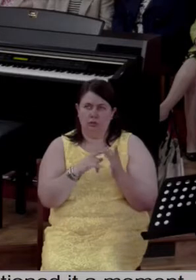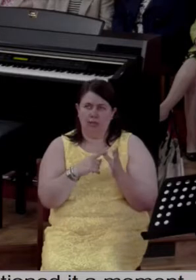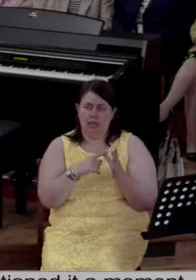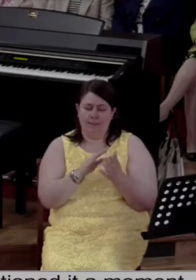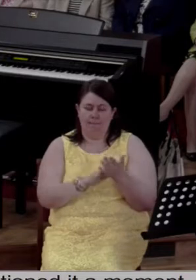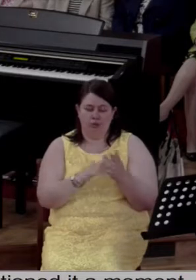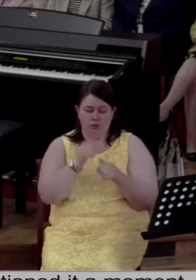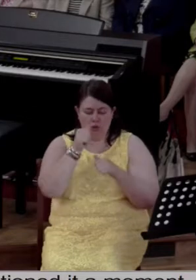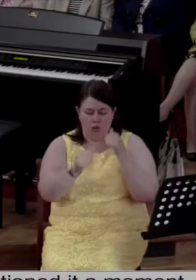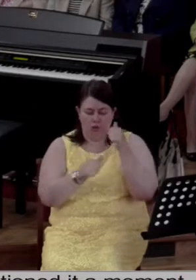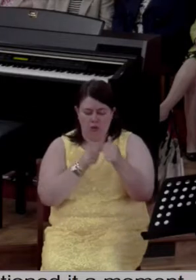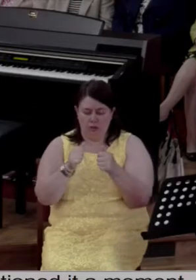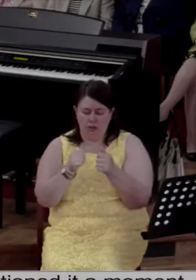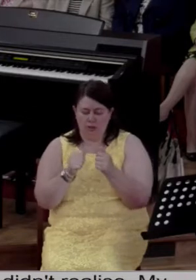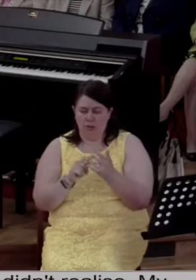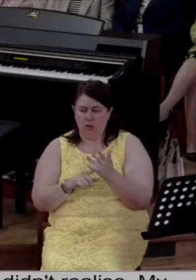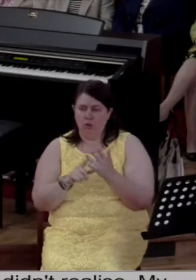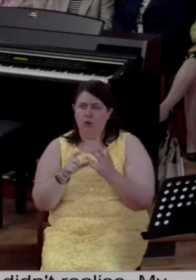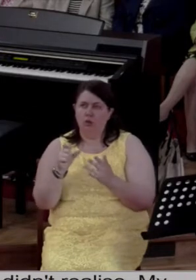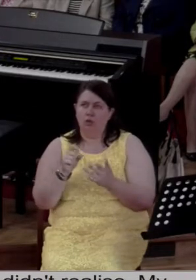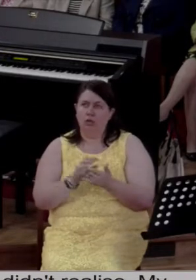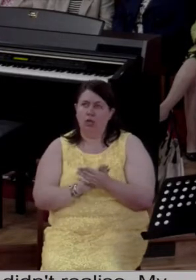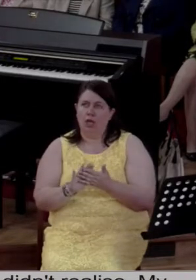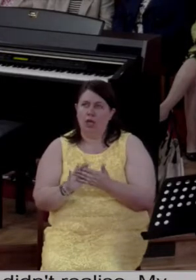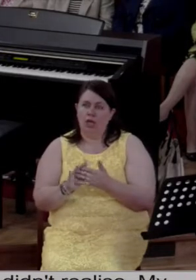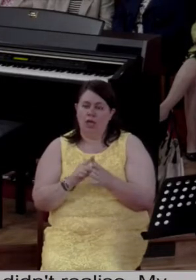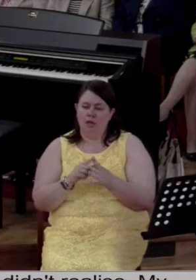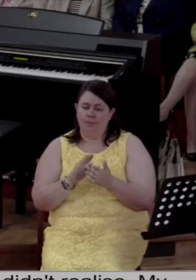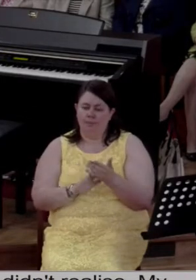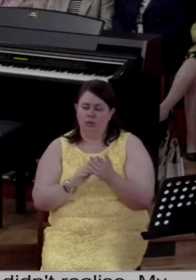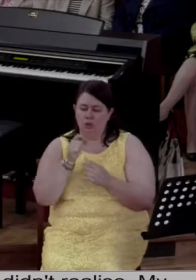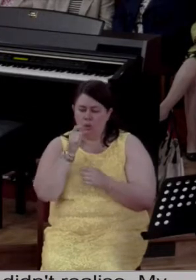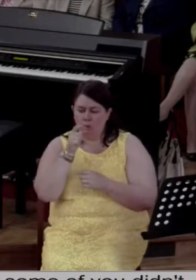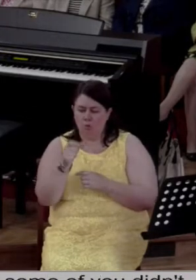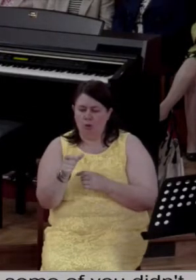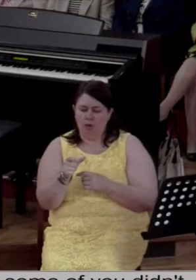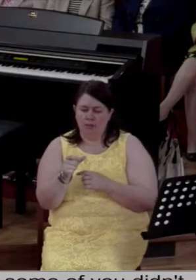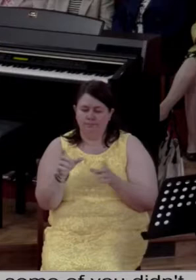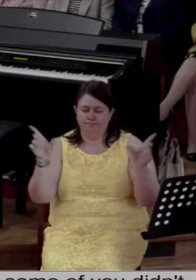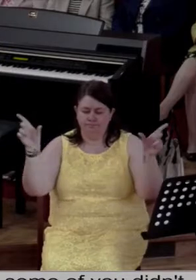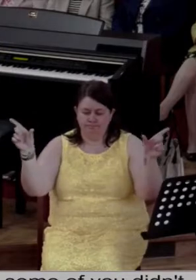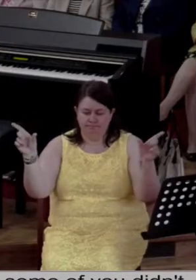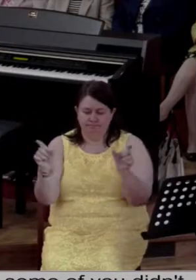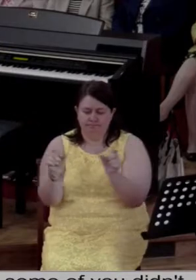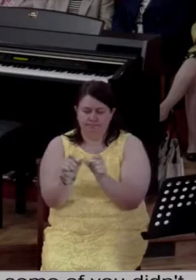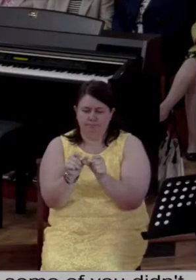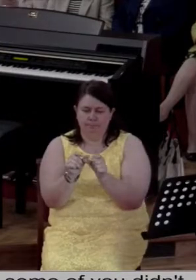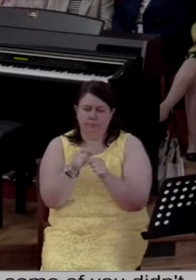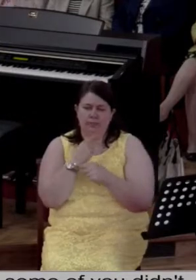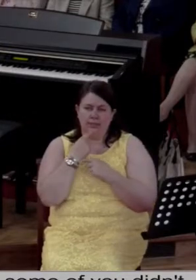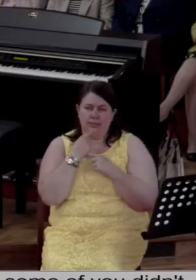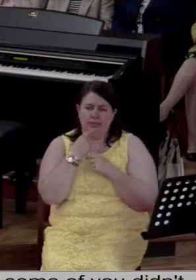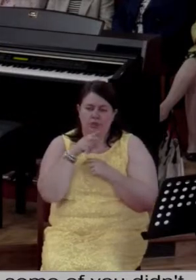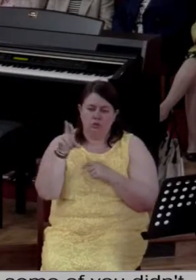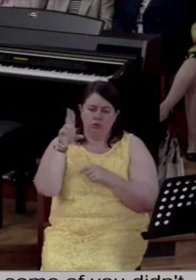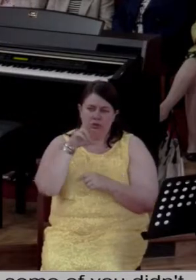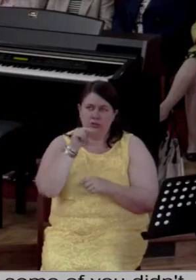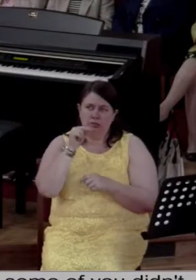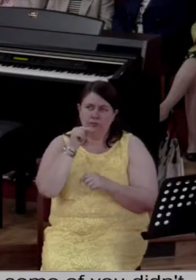and logia means word. So it means to speak a glorious word about